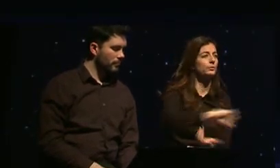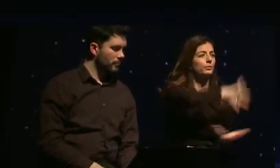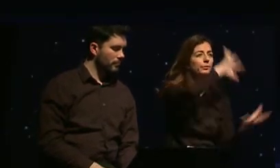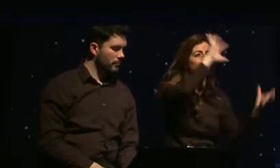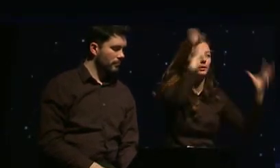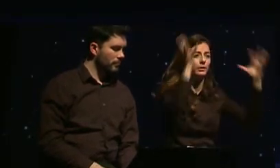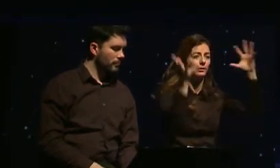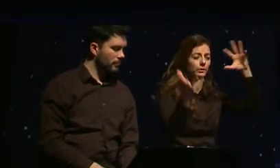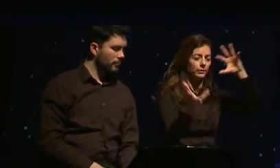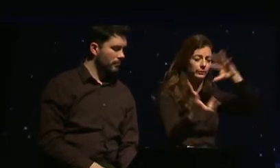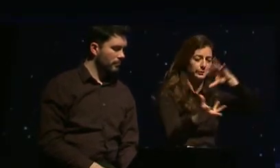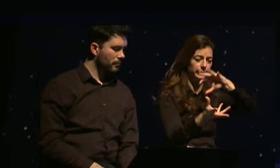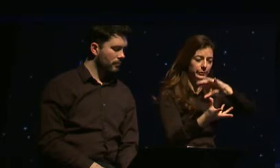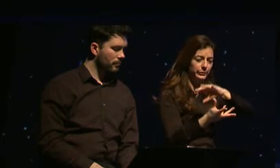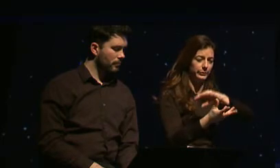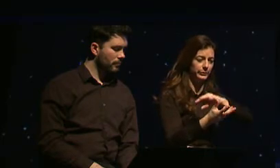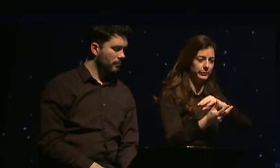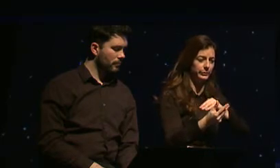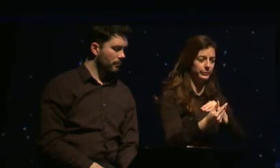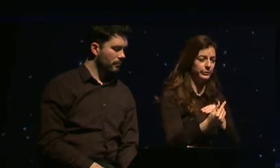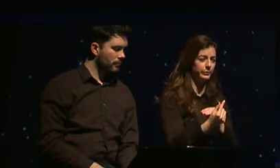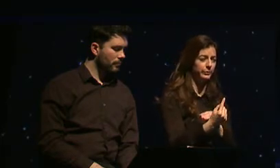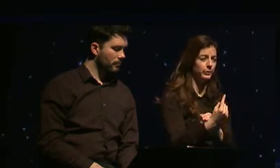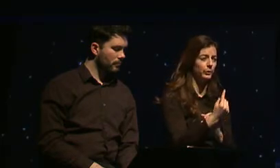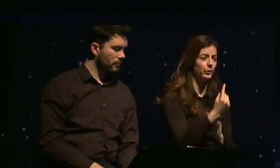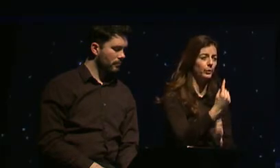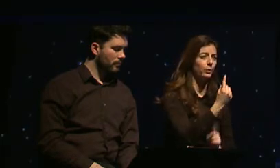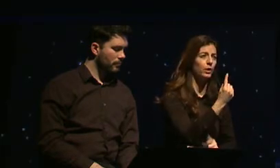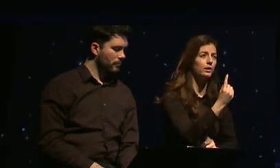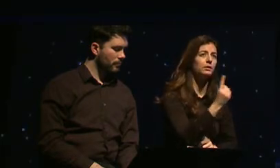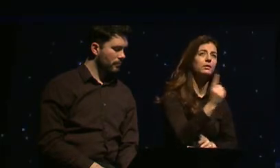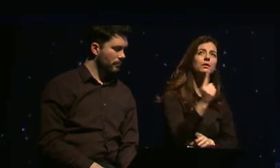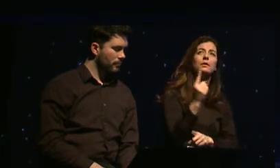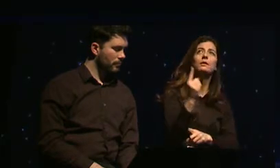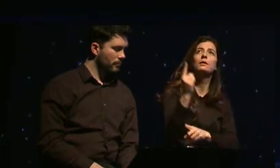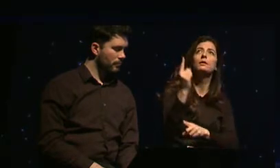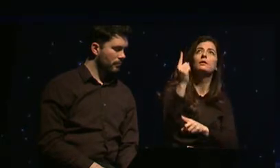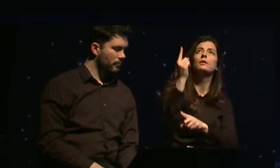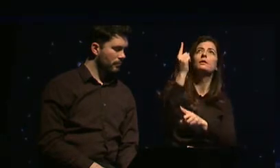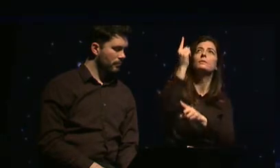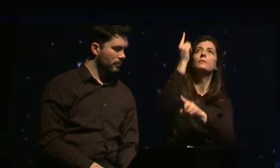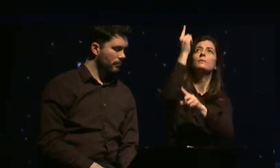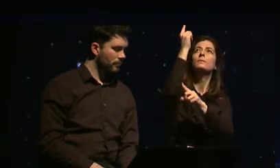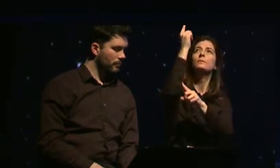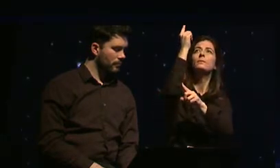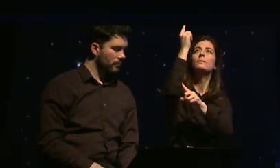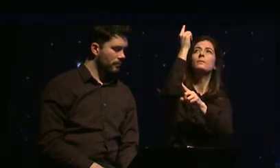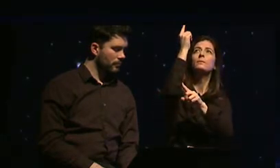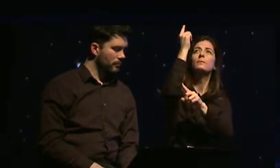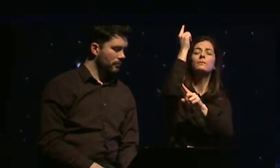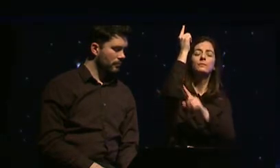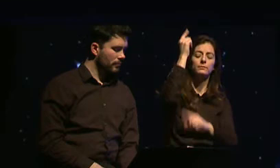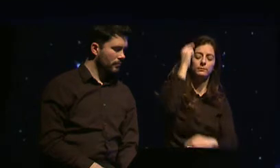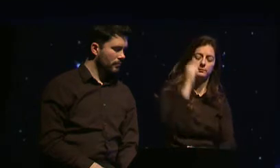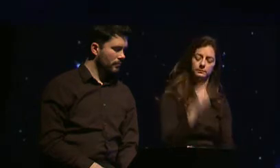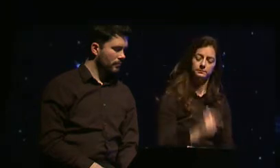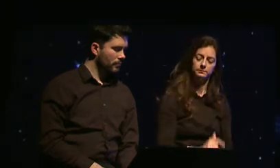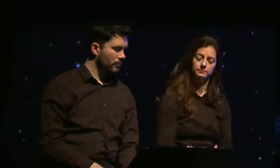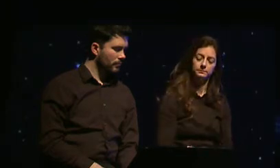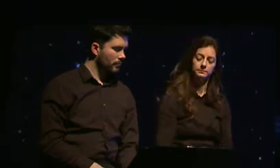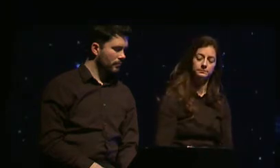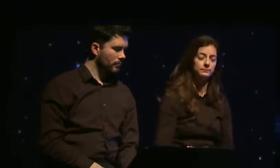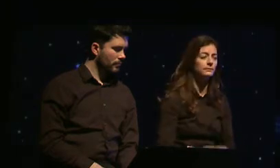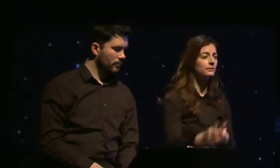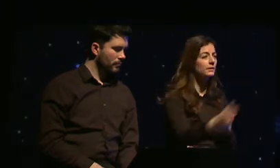one religion. One that I sought, where the word of the prophets had no revision. It is plain to see